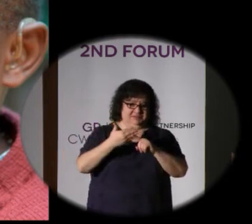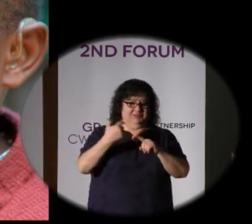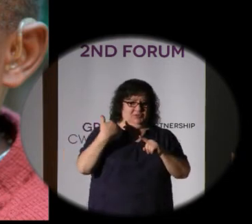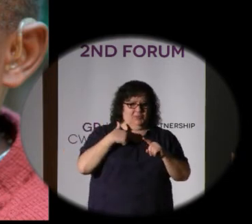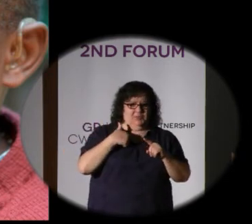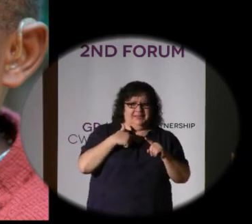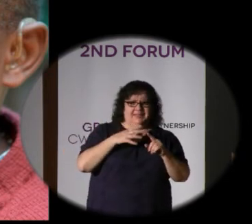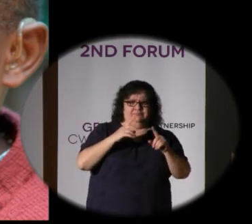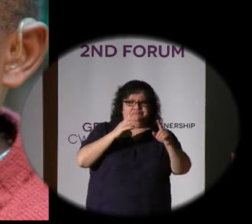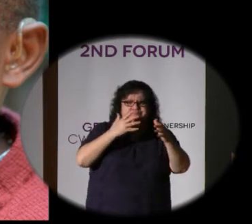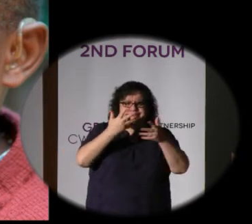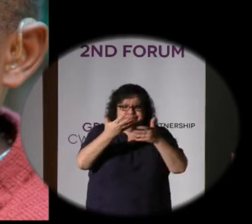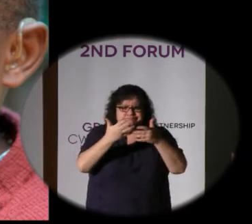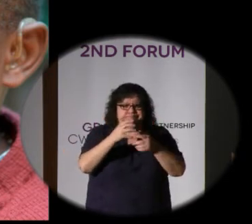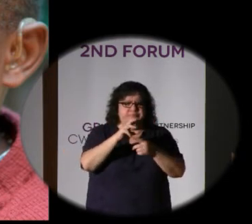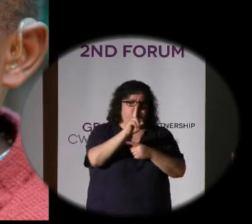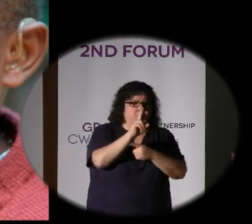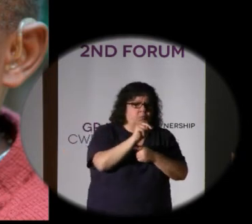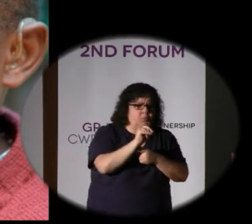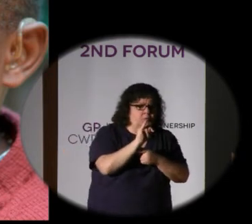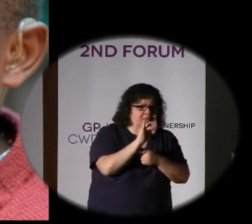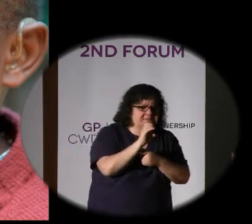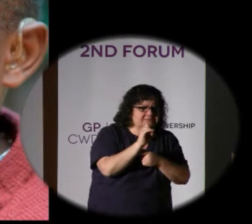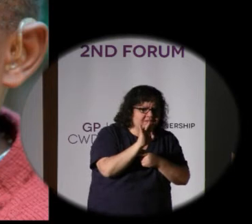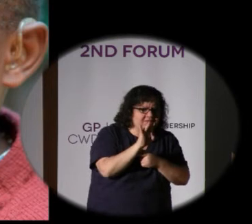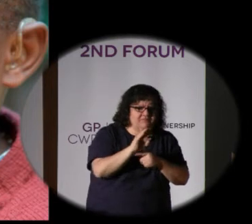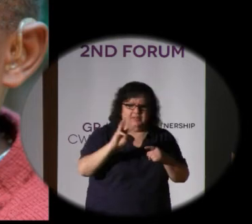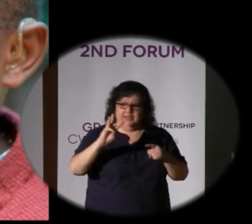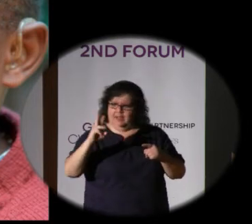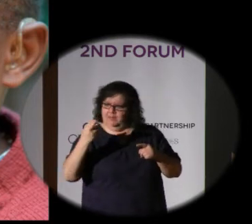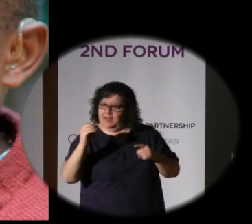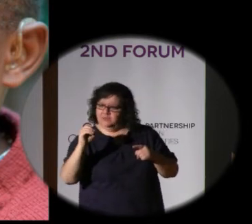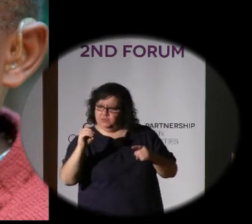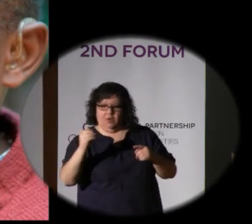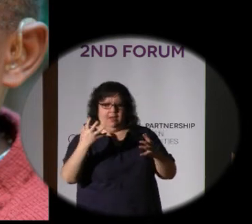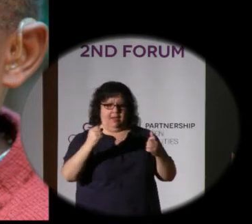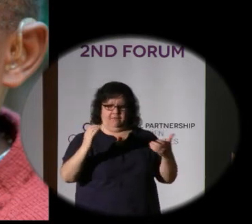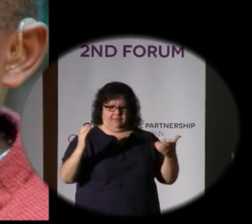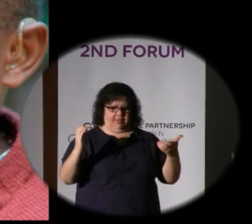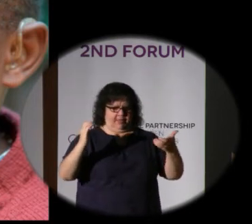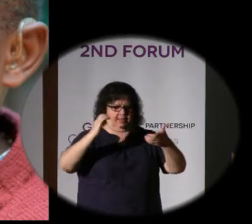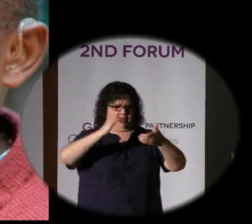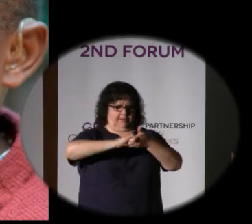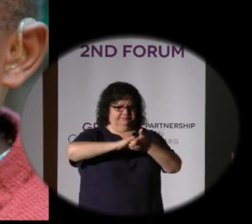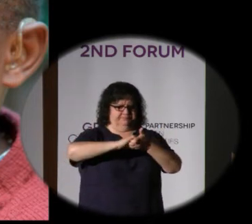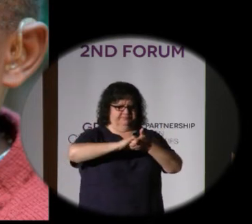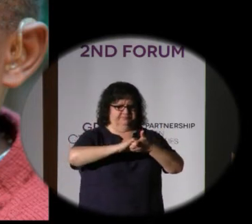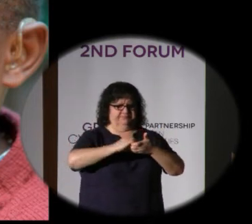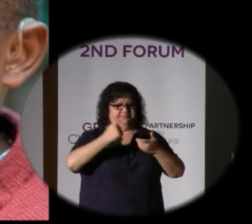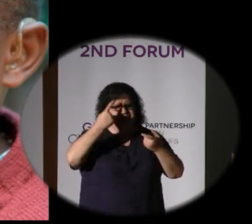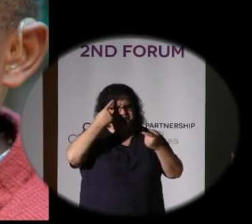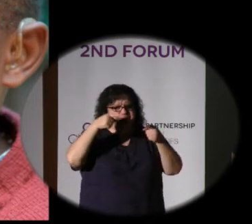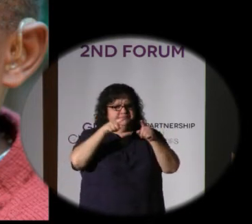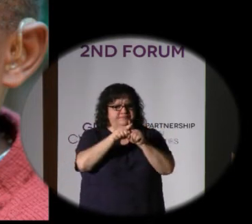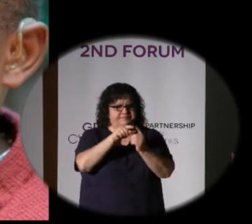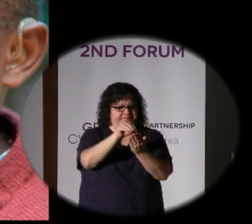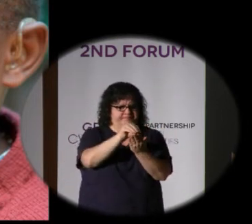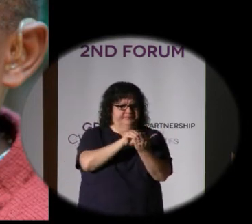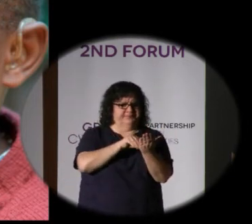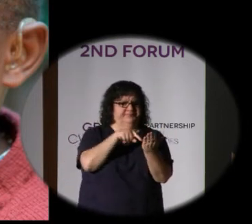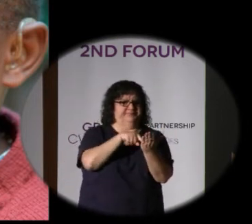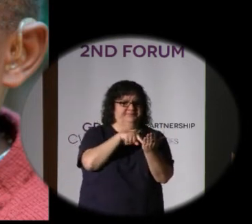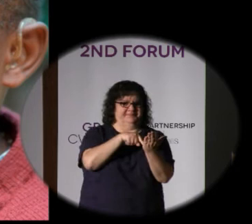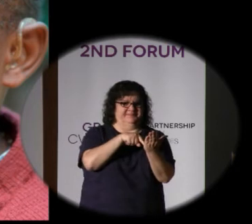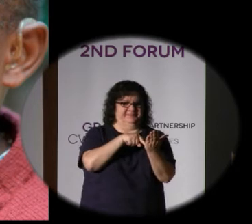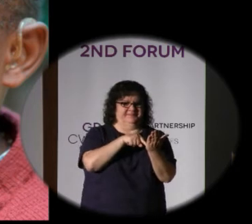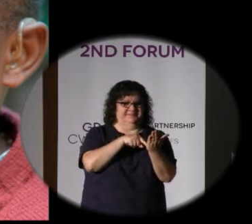develop a joint position paper to raise the awareness about the need for and benefit of assistive technology. And